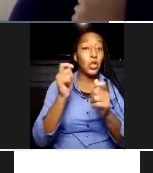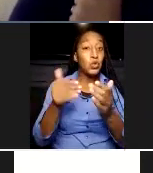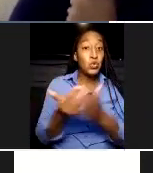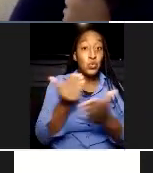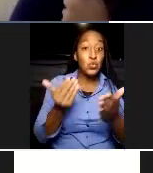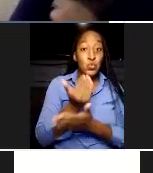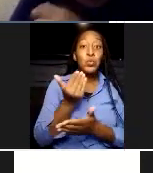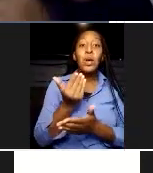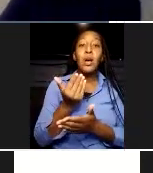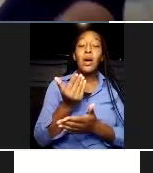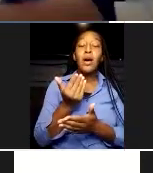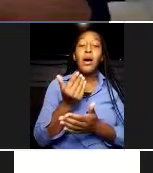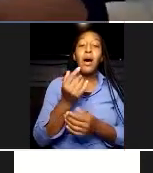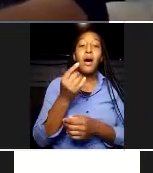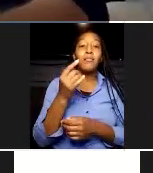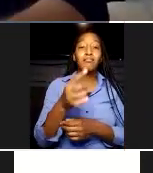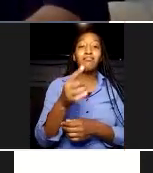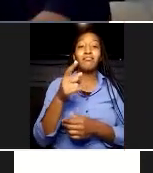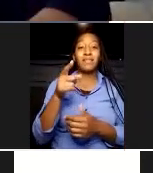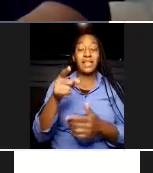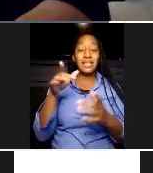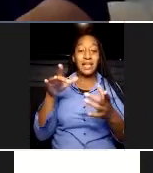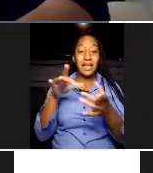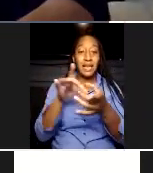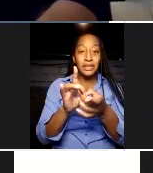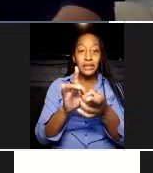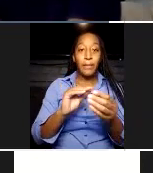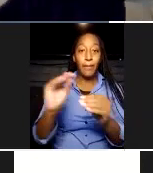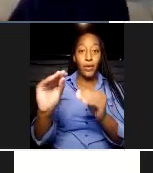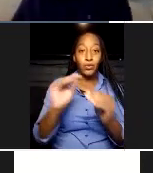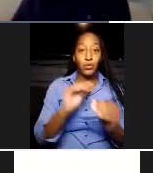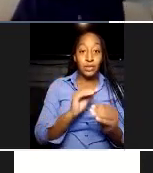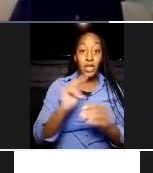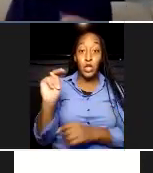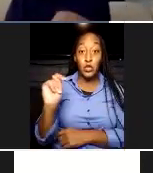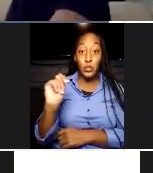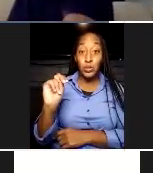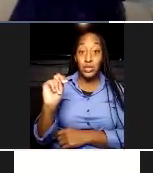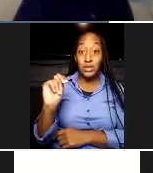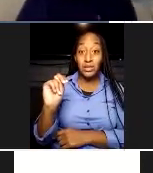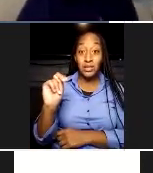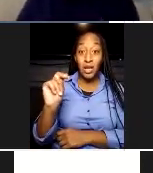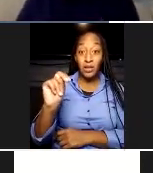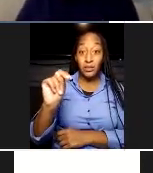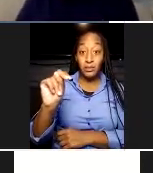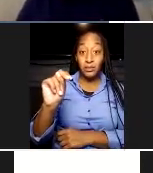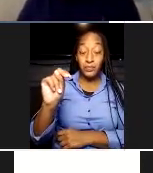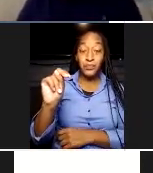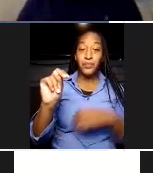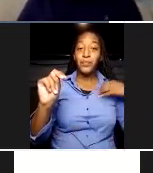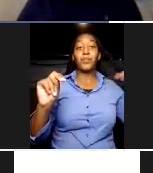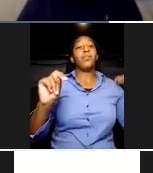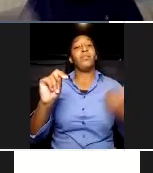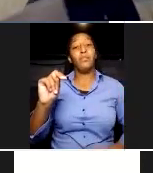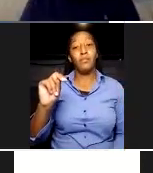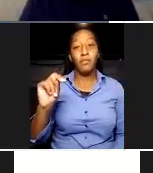law. So we can actually take Newton's second law and